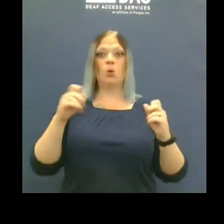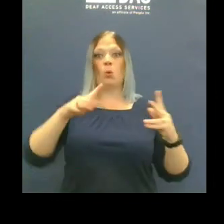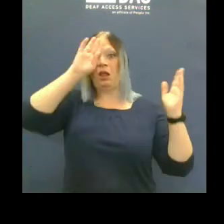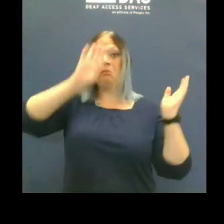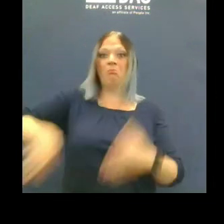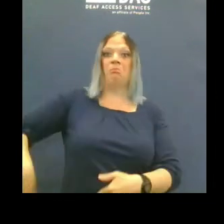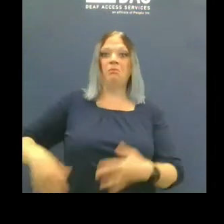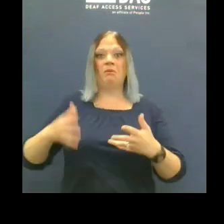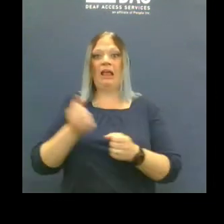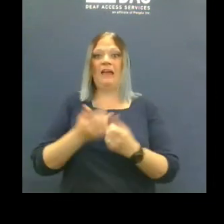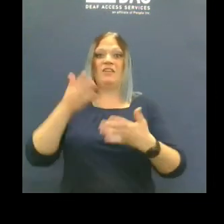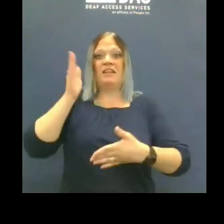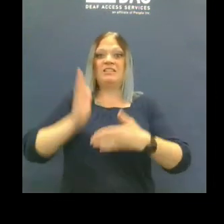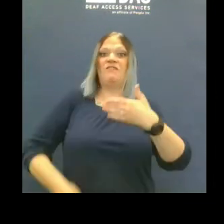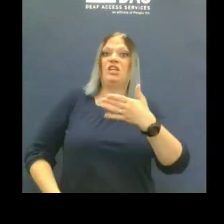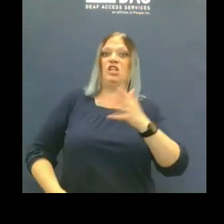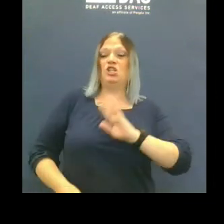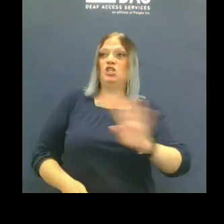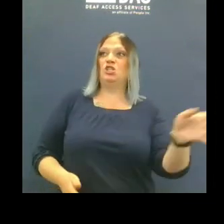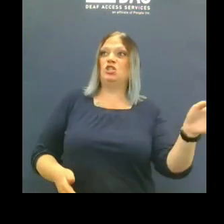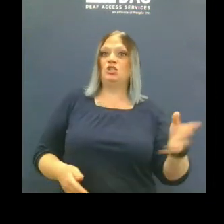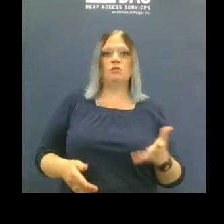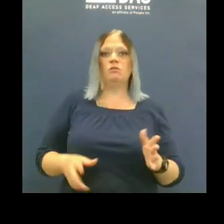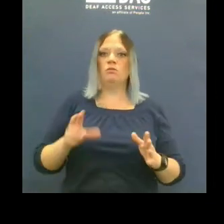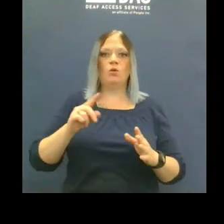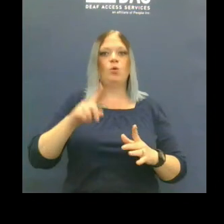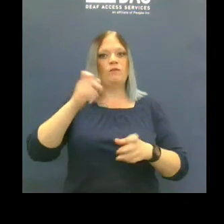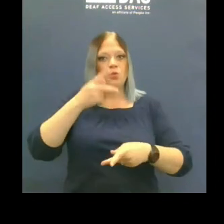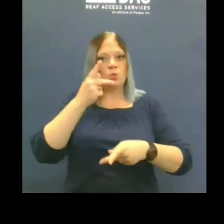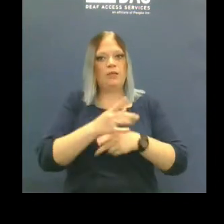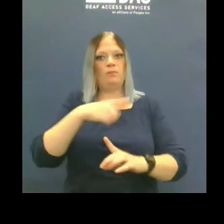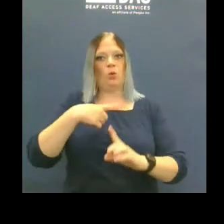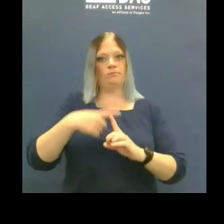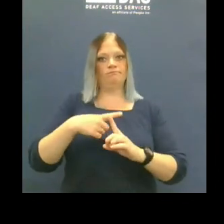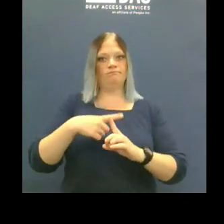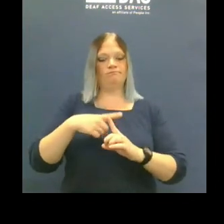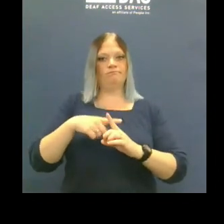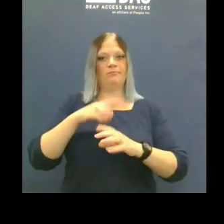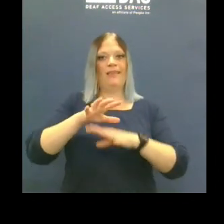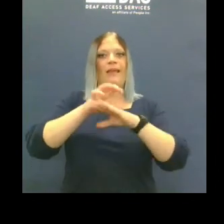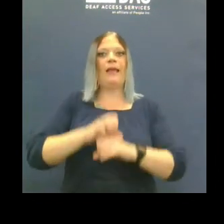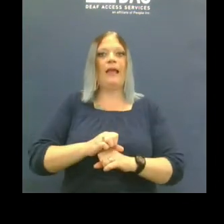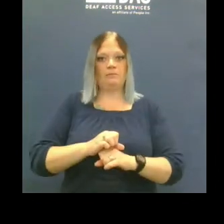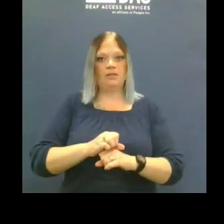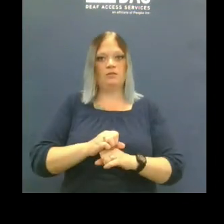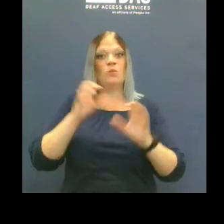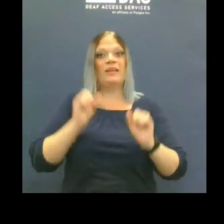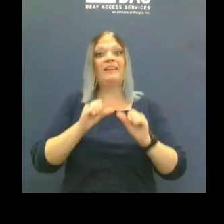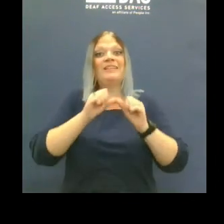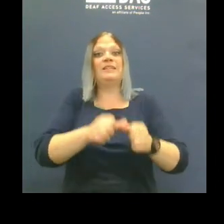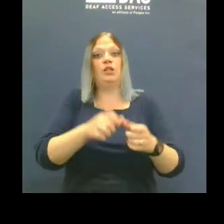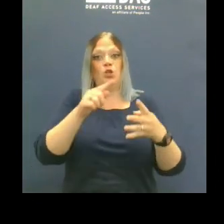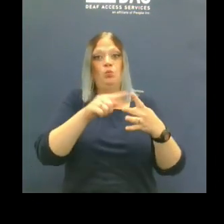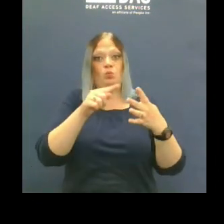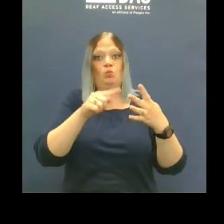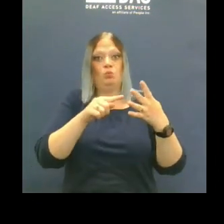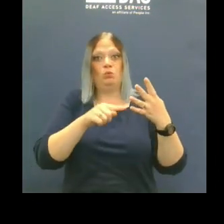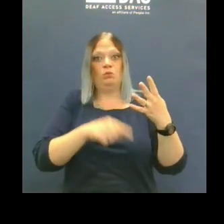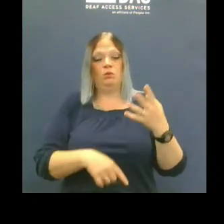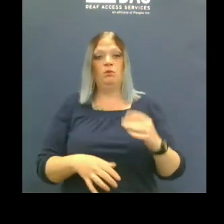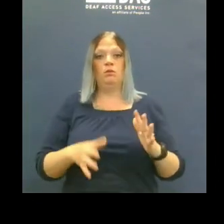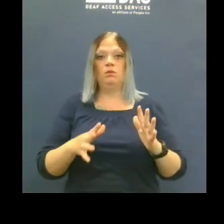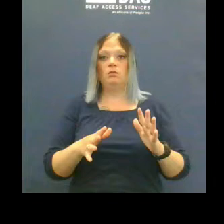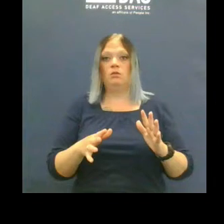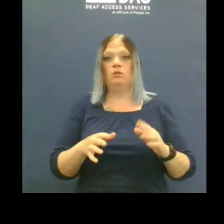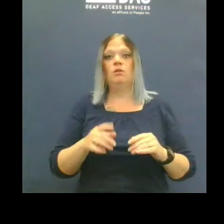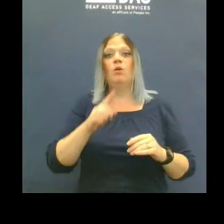all the positive habits that have got us to this point where we could actually have these phases. So we just want to make sure you know there